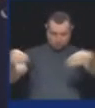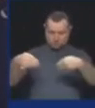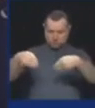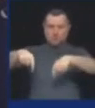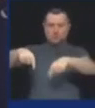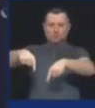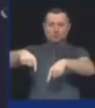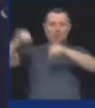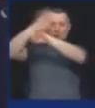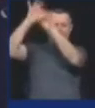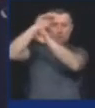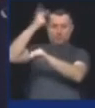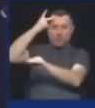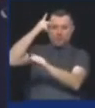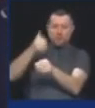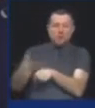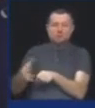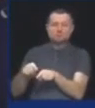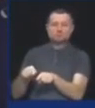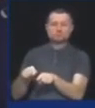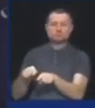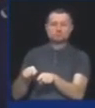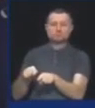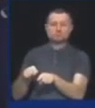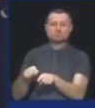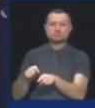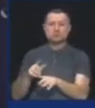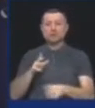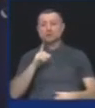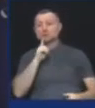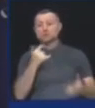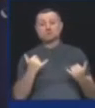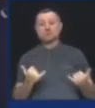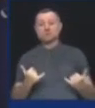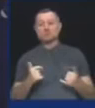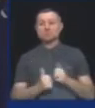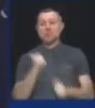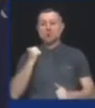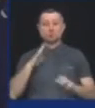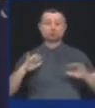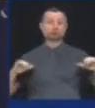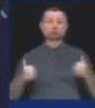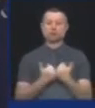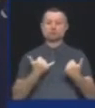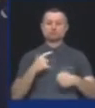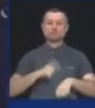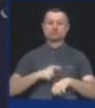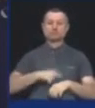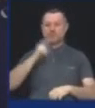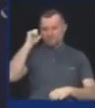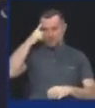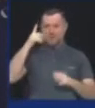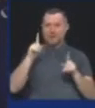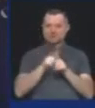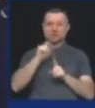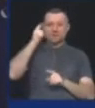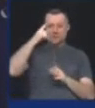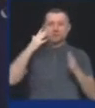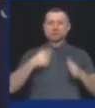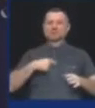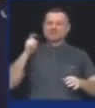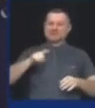Raises some suspicious questions as to why things have gone awry the way it did. That should be a partial answer for